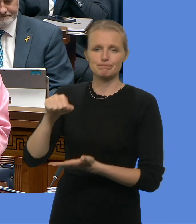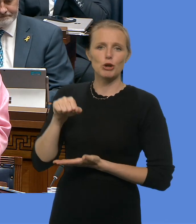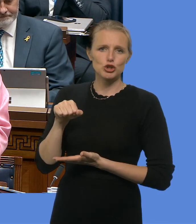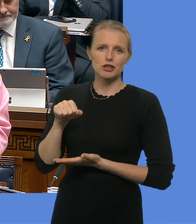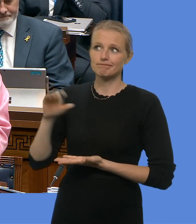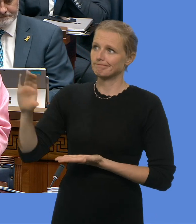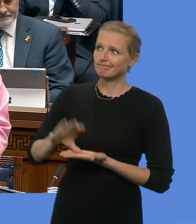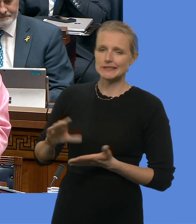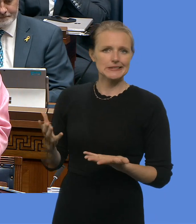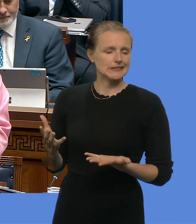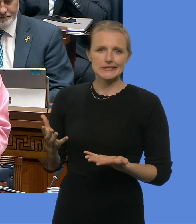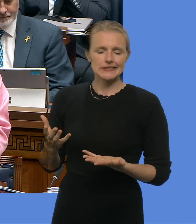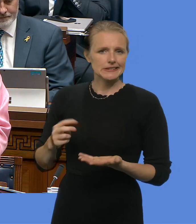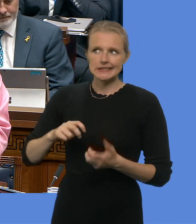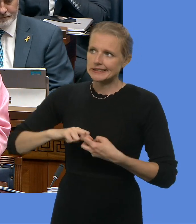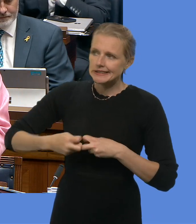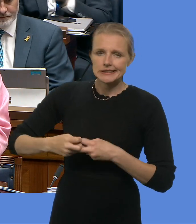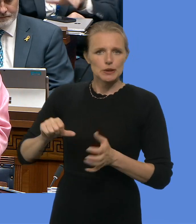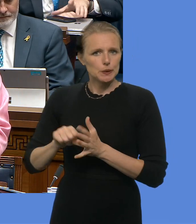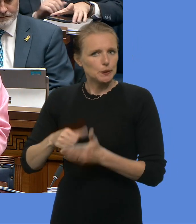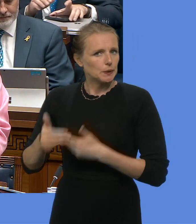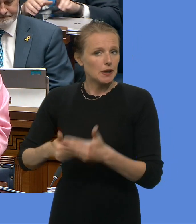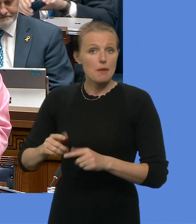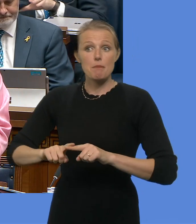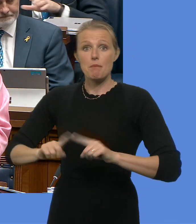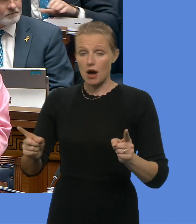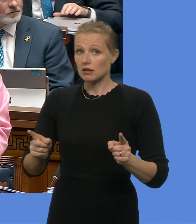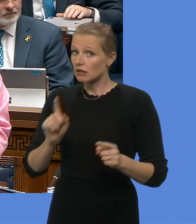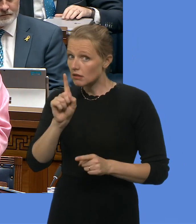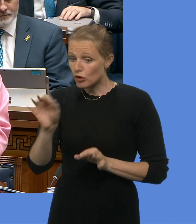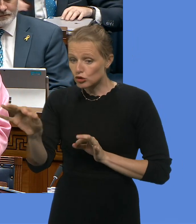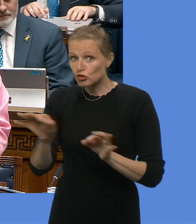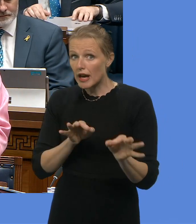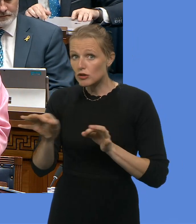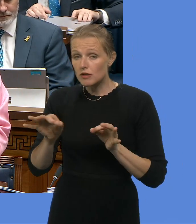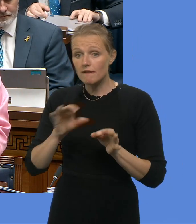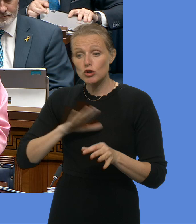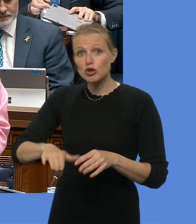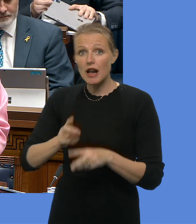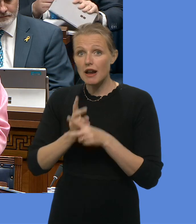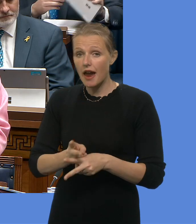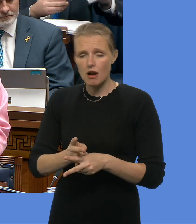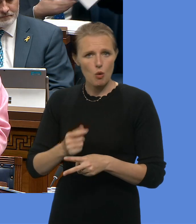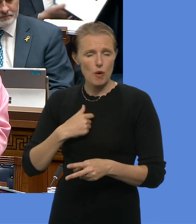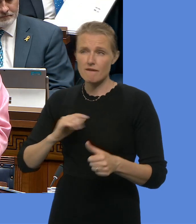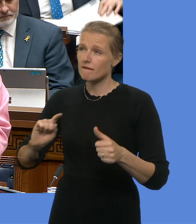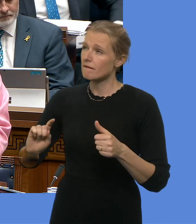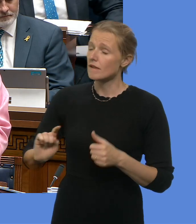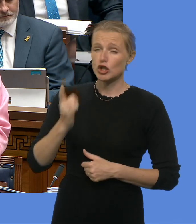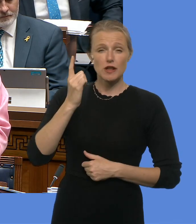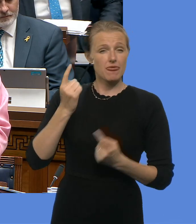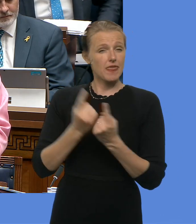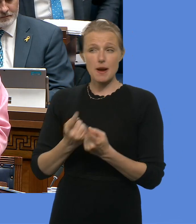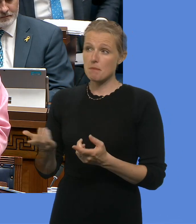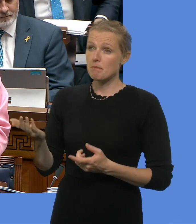of an affordable childcare strategy started immediately, and it did. It was discussed at the first executive meeting. The task and finish group led by the Department